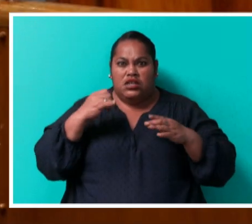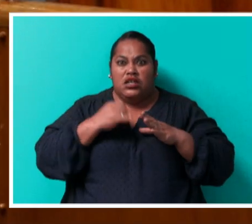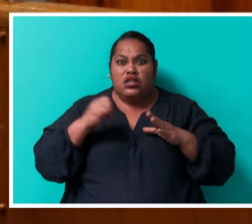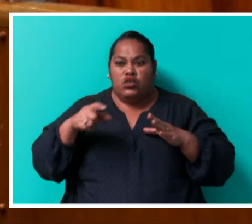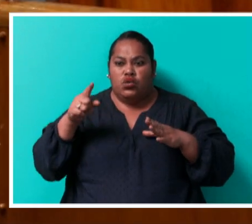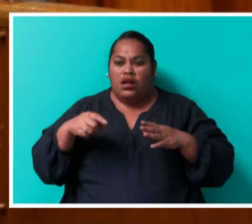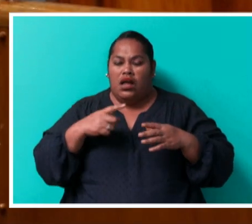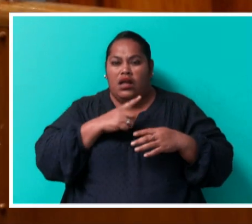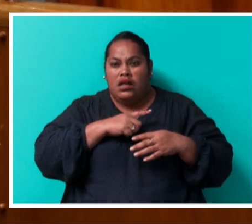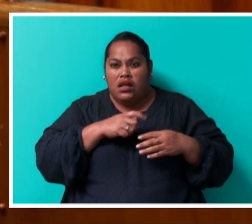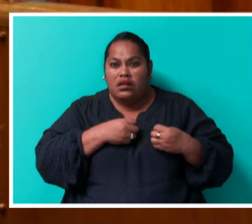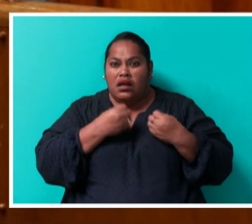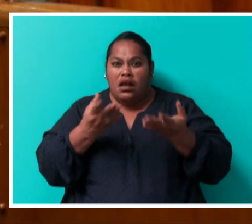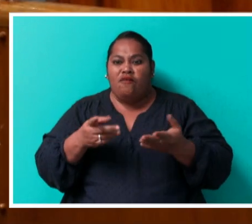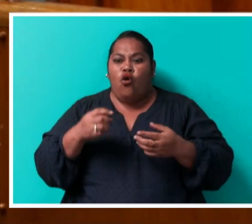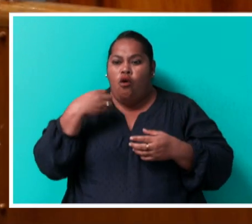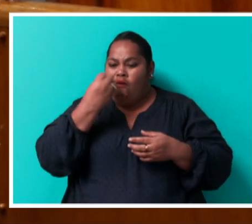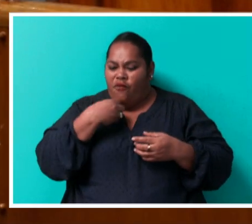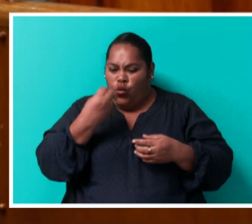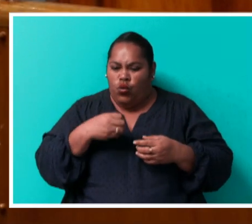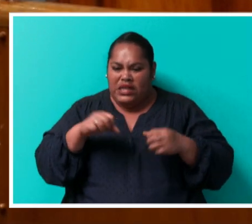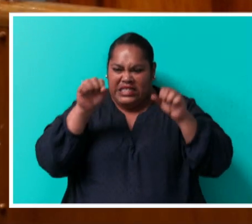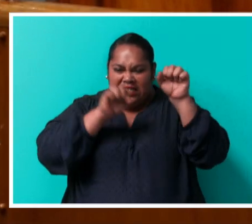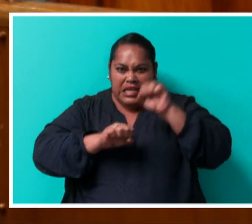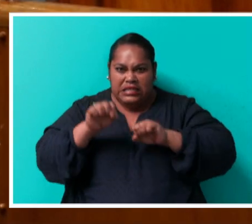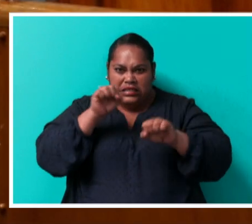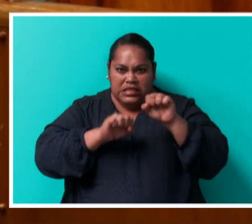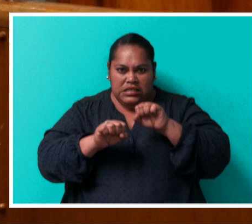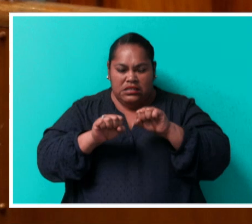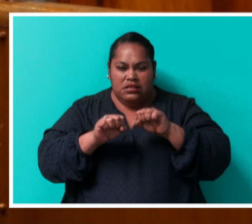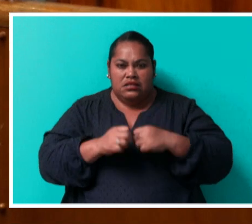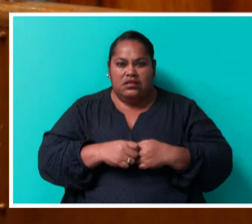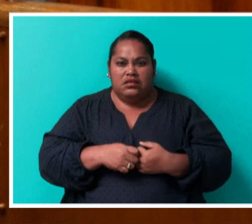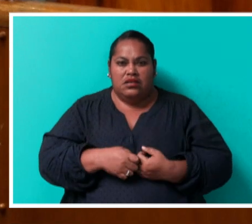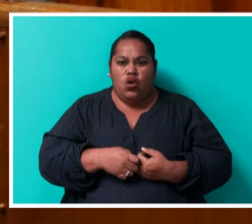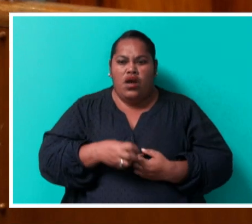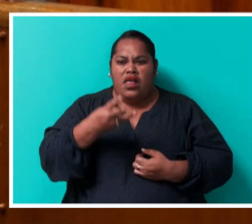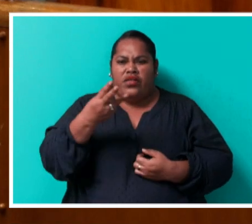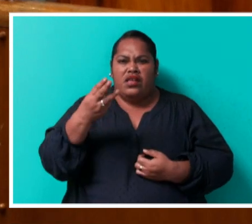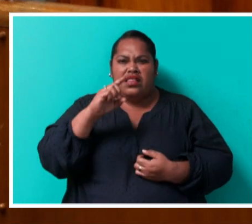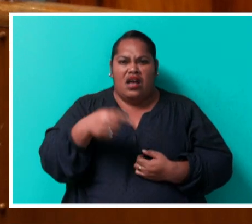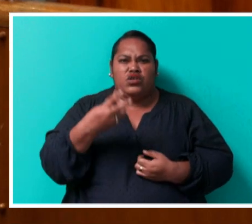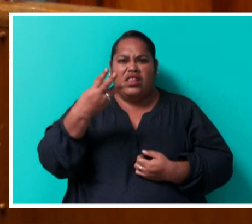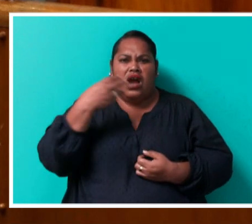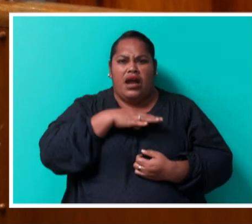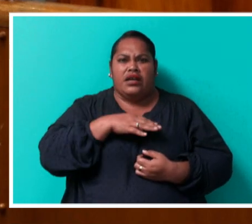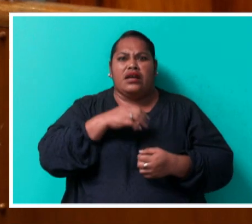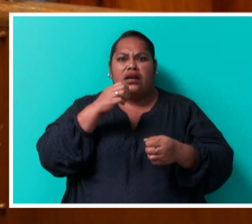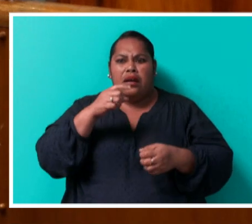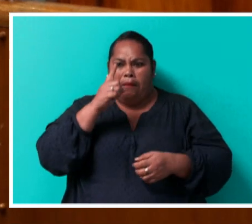to agricultural and food sciences with 3,300 employees